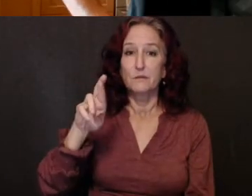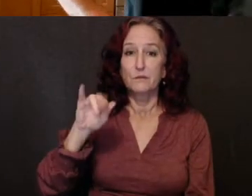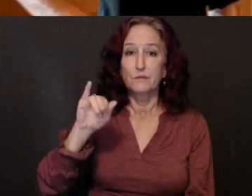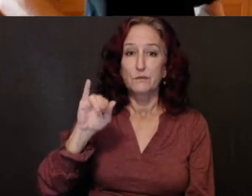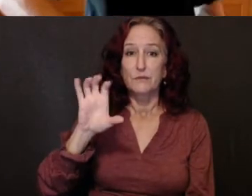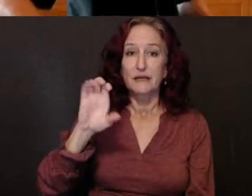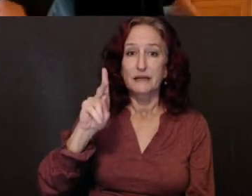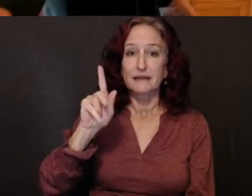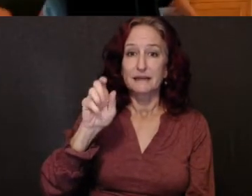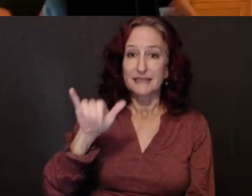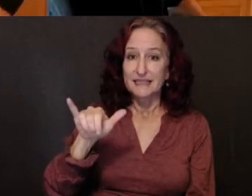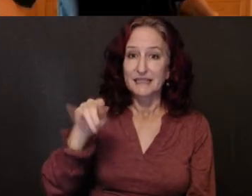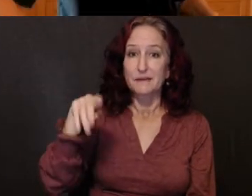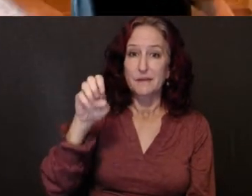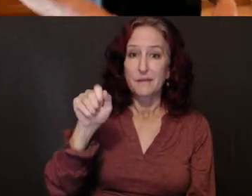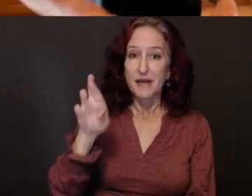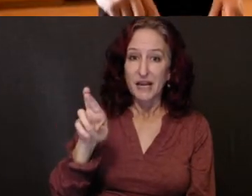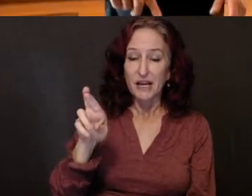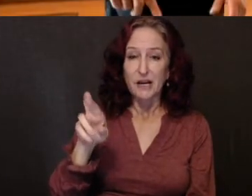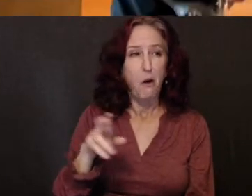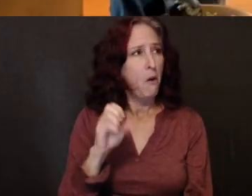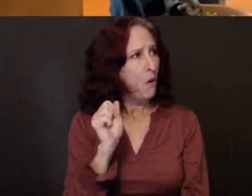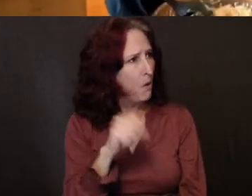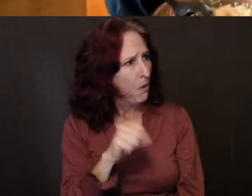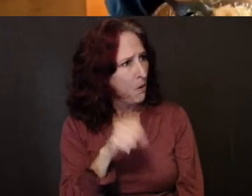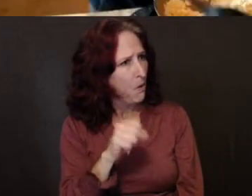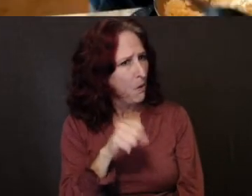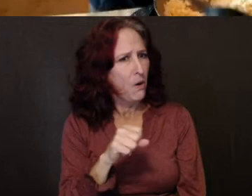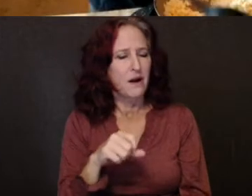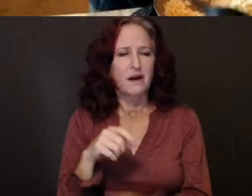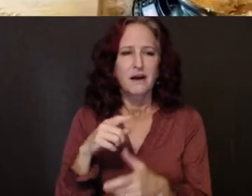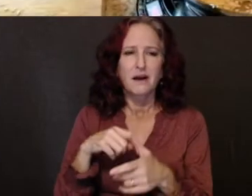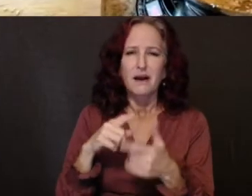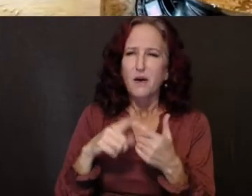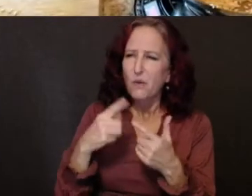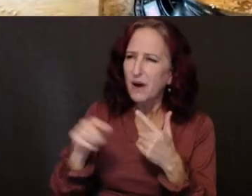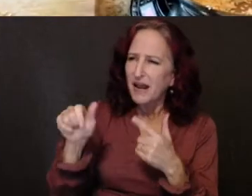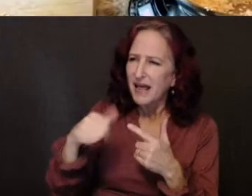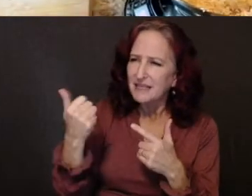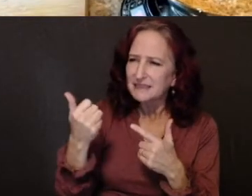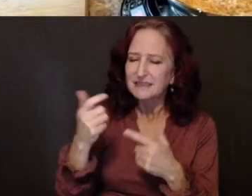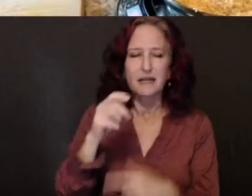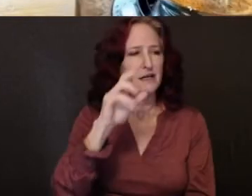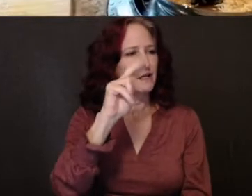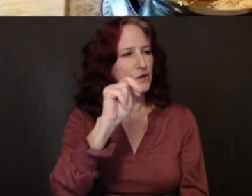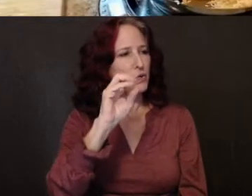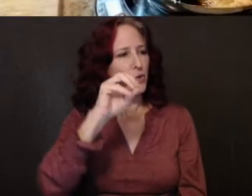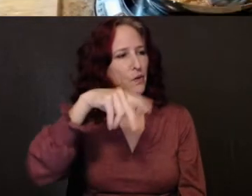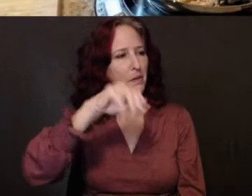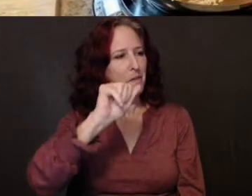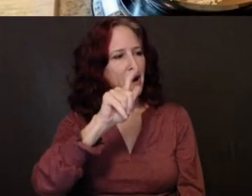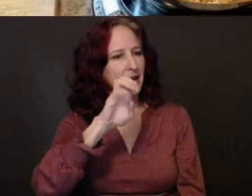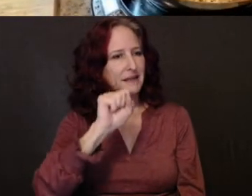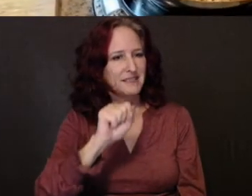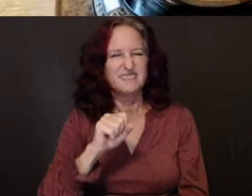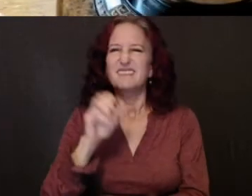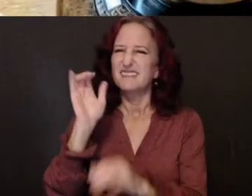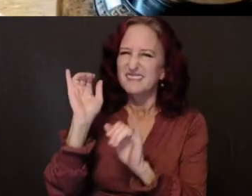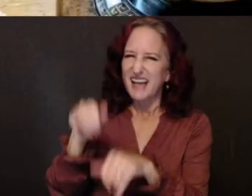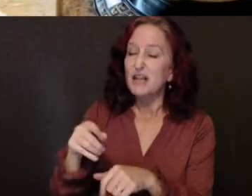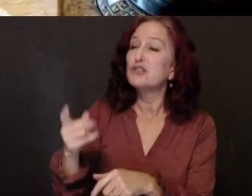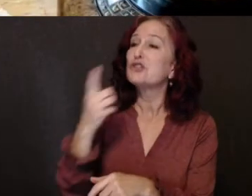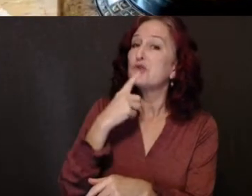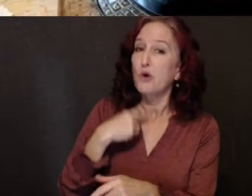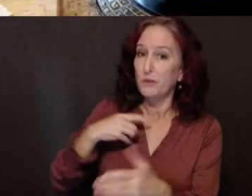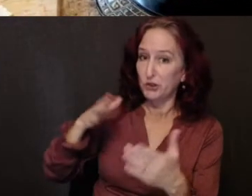a couple weeks ago, she came in with a huge bucket of prickly pears. Uh-huh.